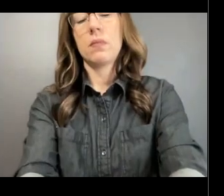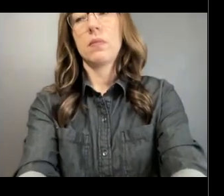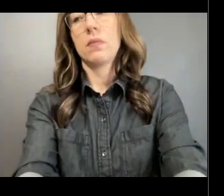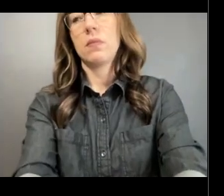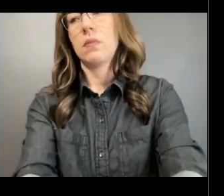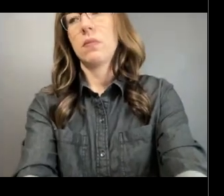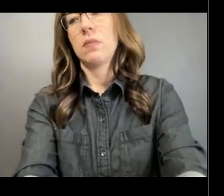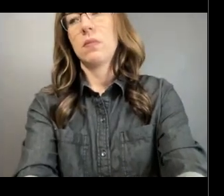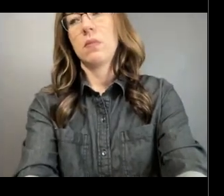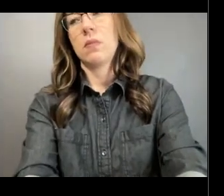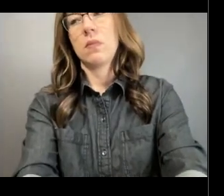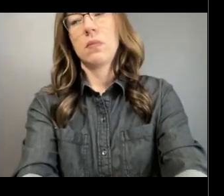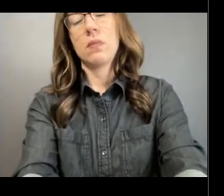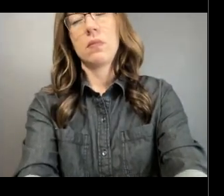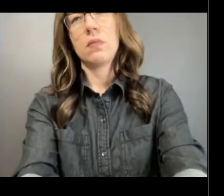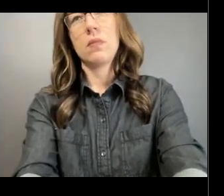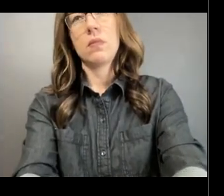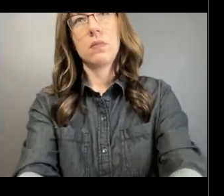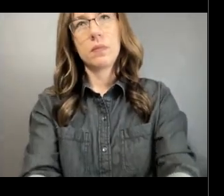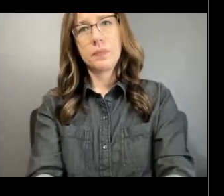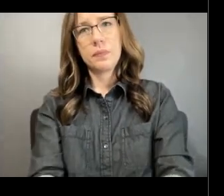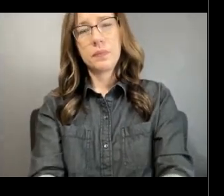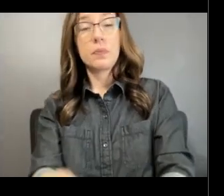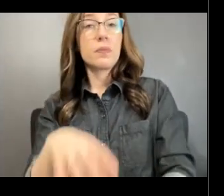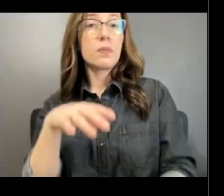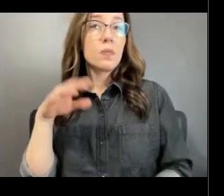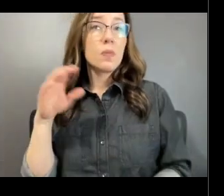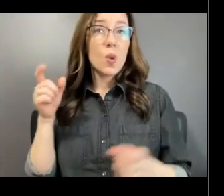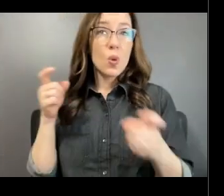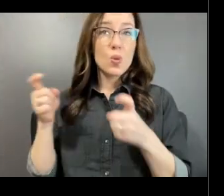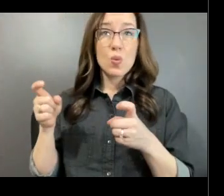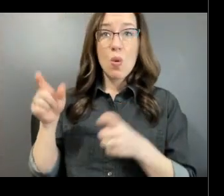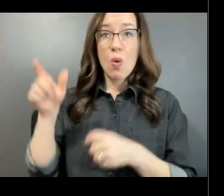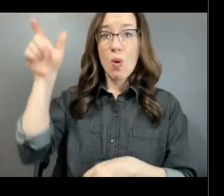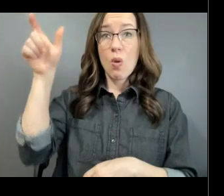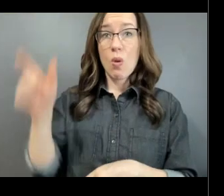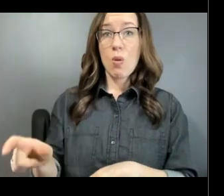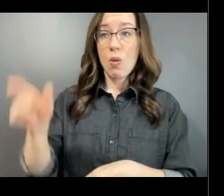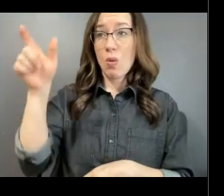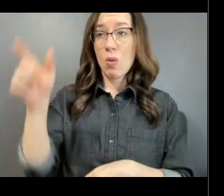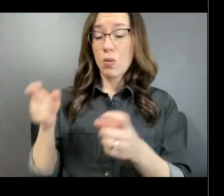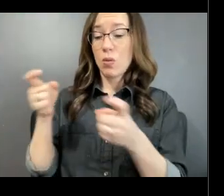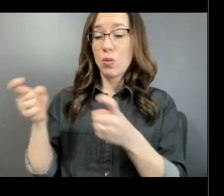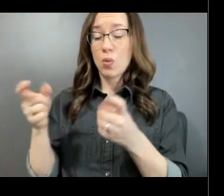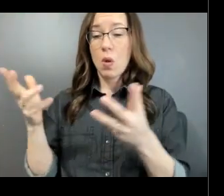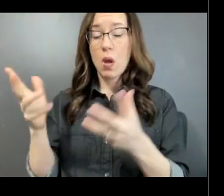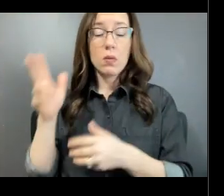The GoToWebinar control panel is where you will control your audio,